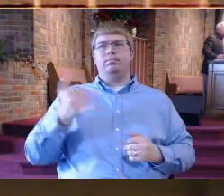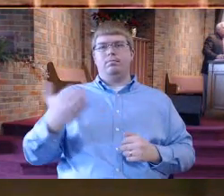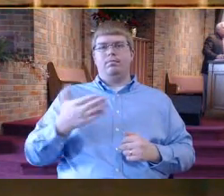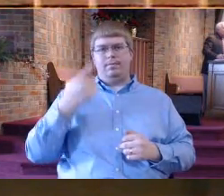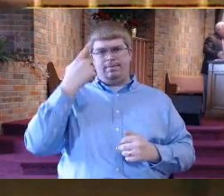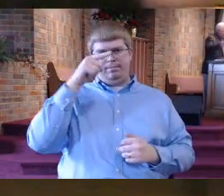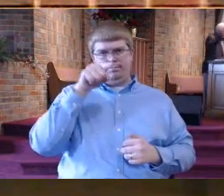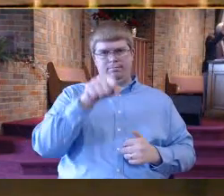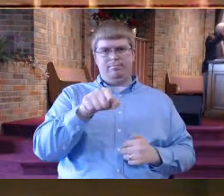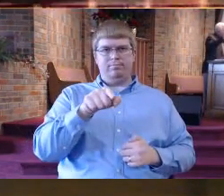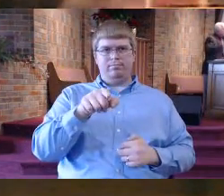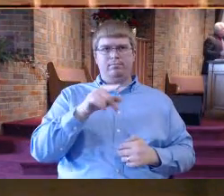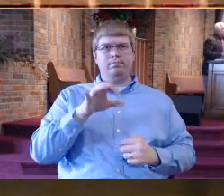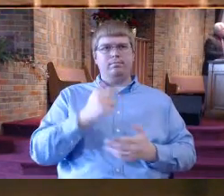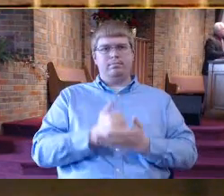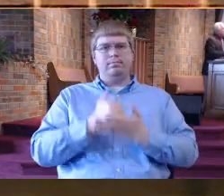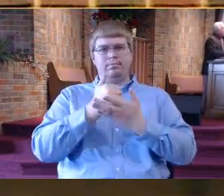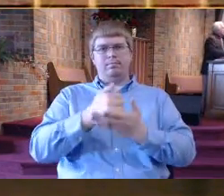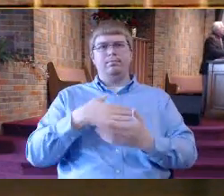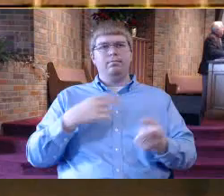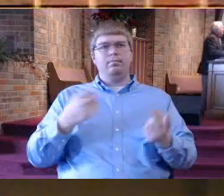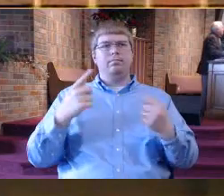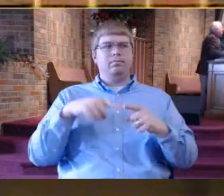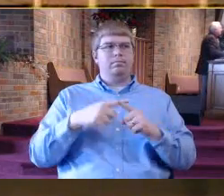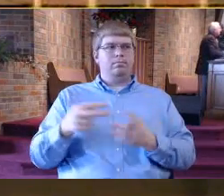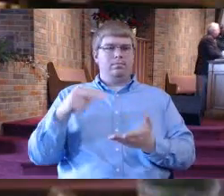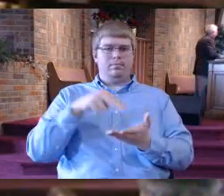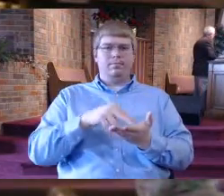you spiritually, we invite you to come as we stand and sing.